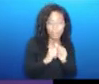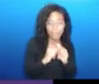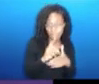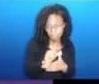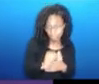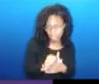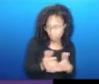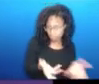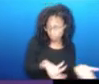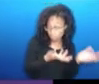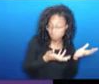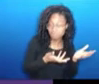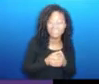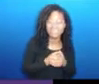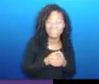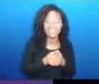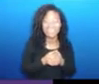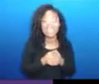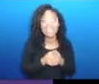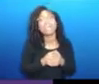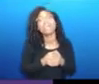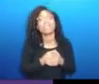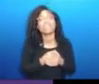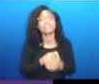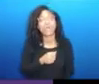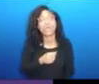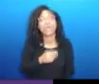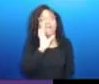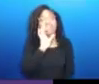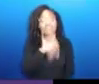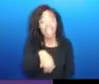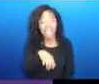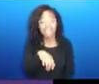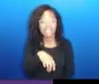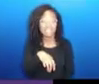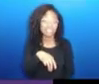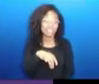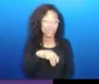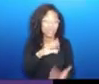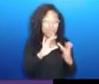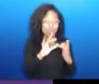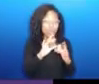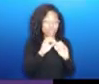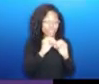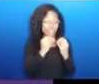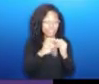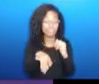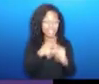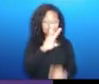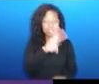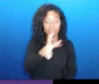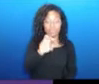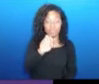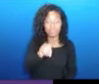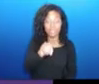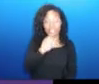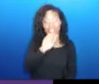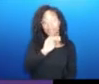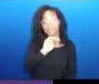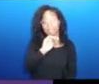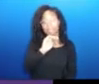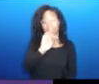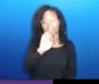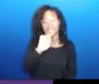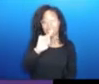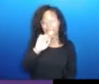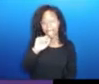Meetup is an organization you can find at www.meetup.com.